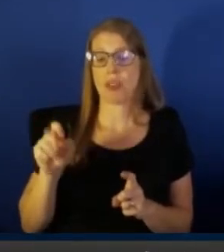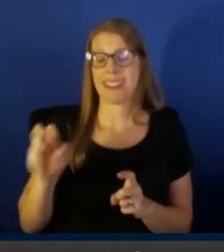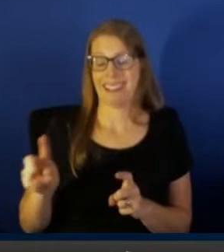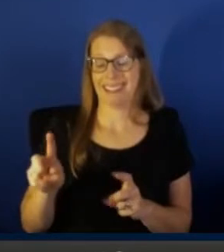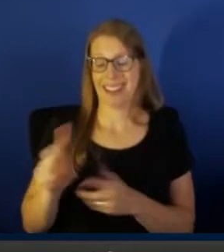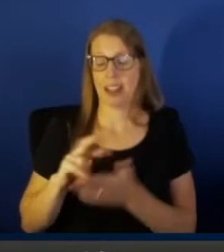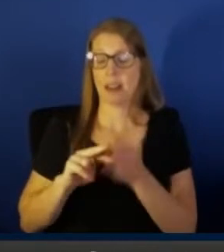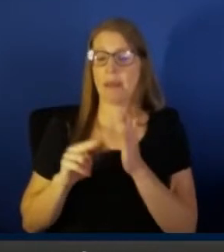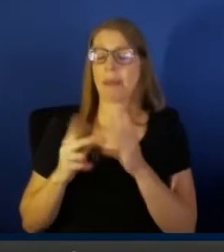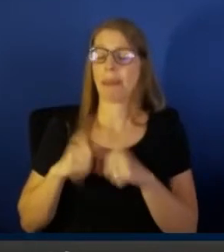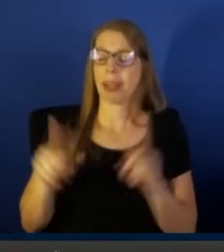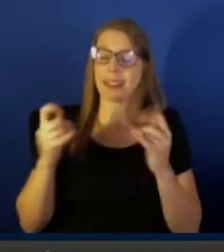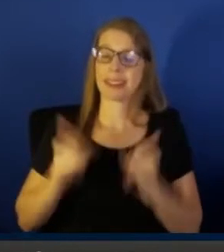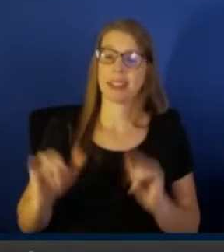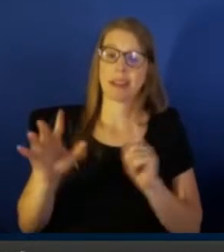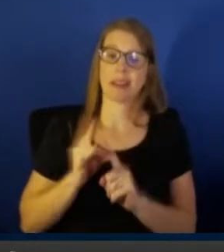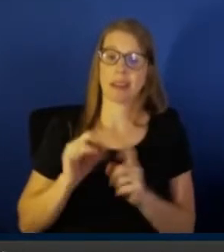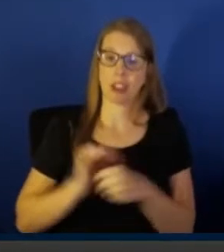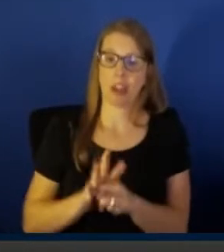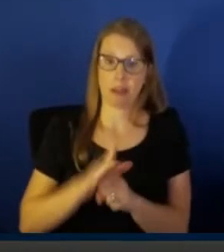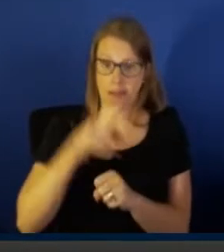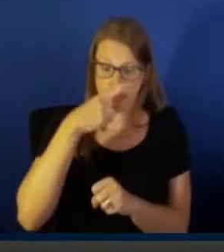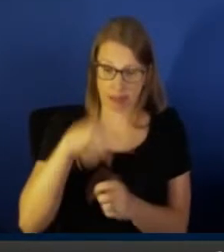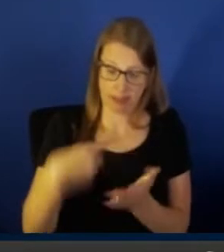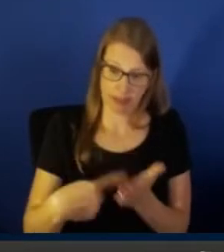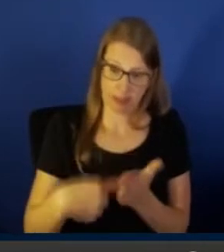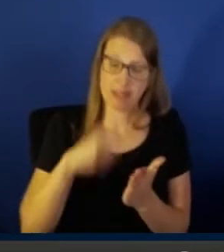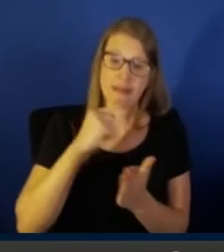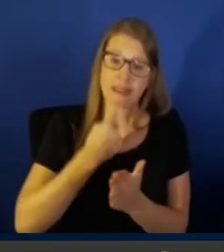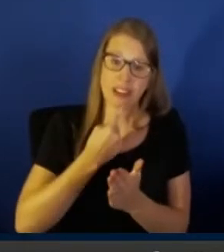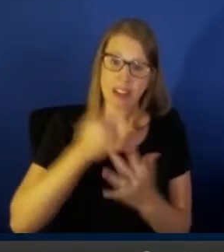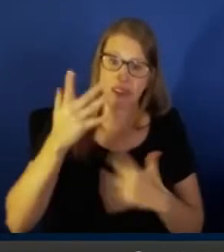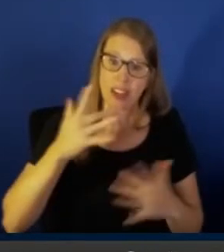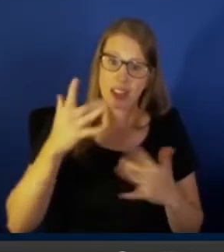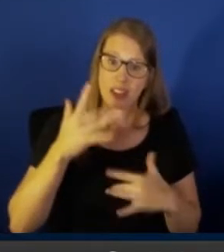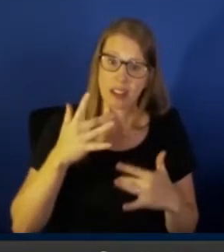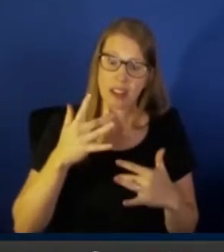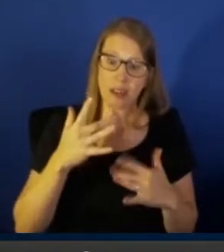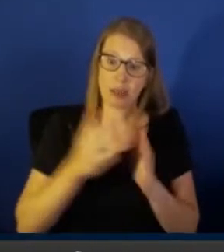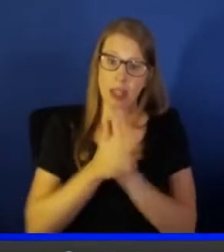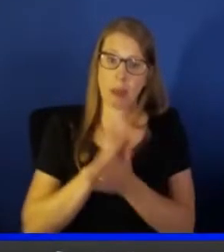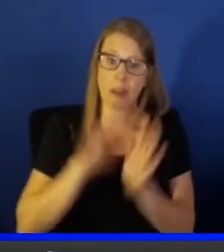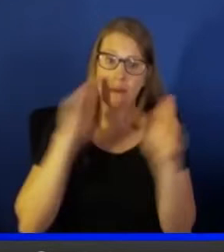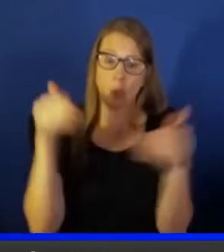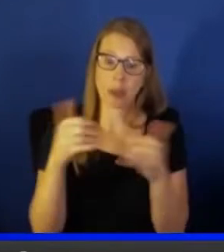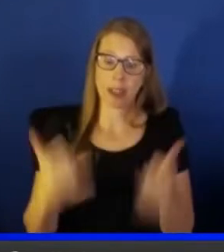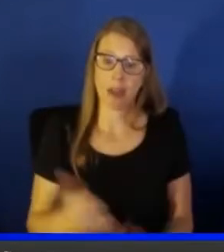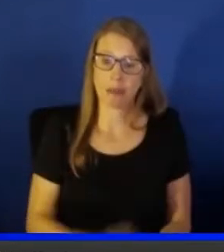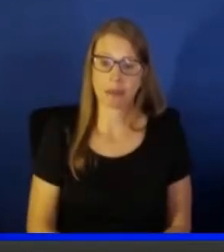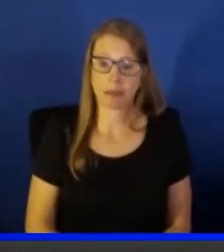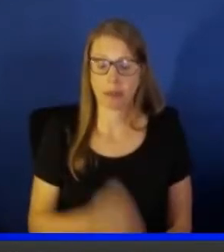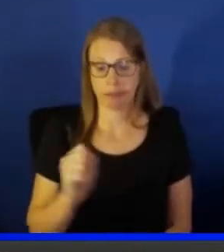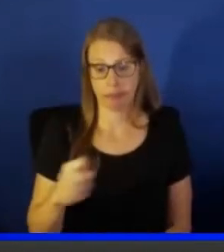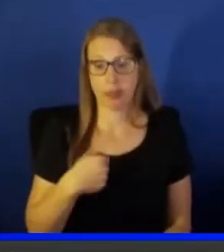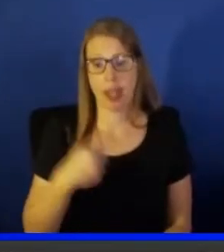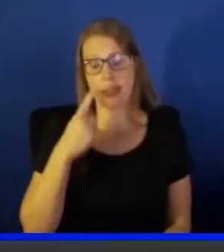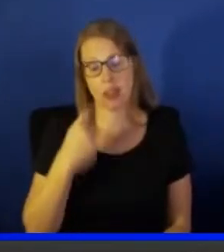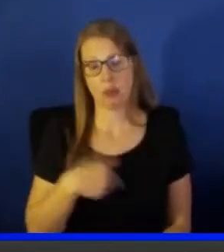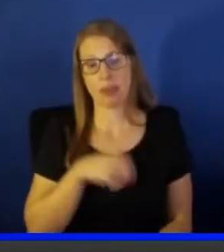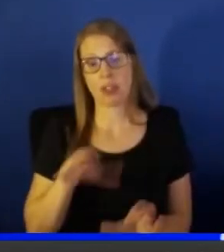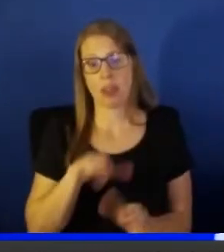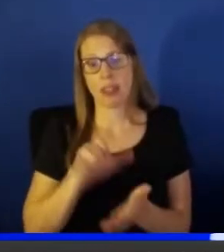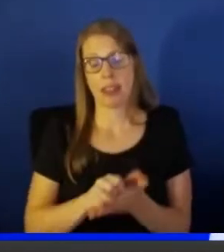you talk about the protection against severe disease being the focus now? Yeah, I mean, I think we have been doing that for quite some